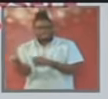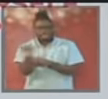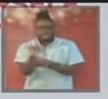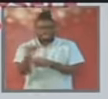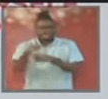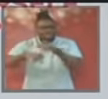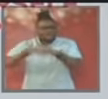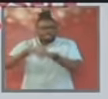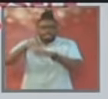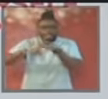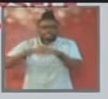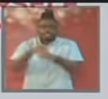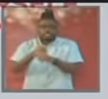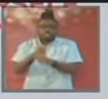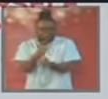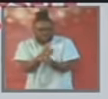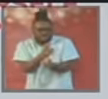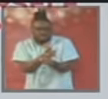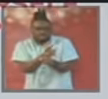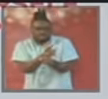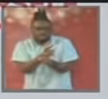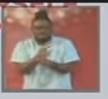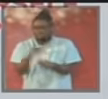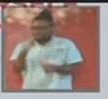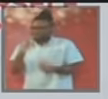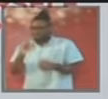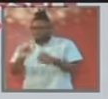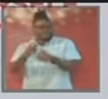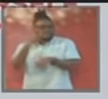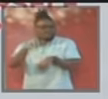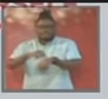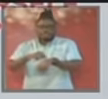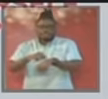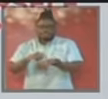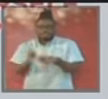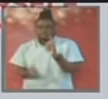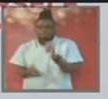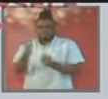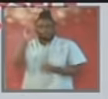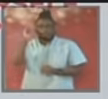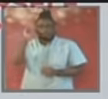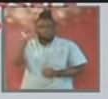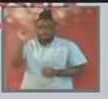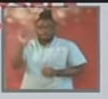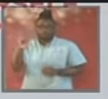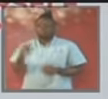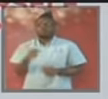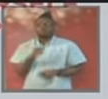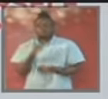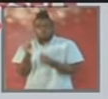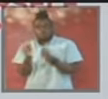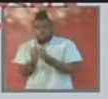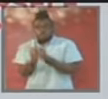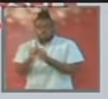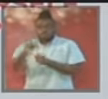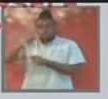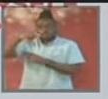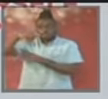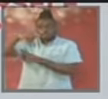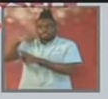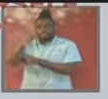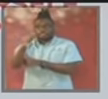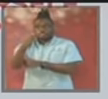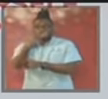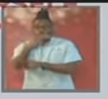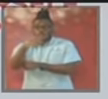not the first time that countries like Trinidad and Tobago in the PAHO region will be doing a mass